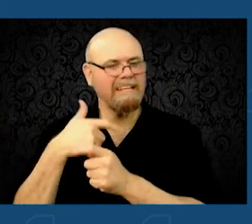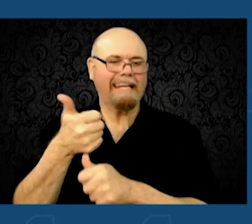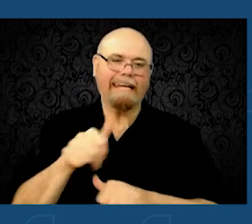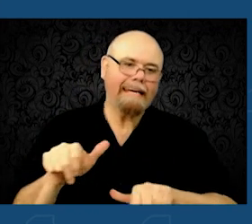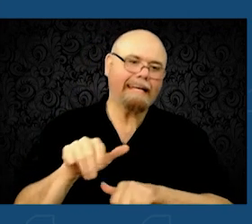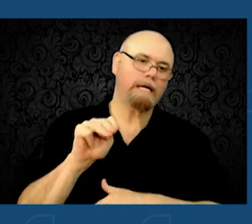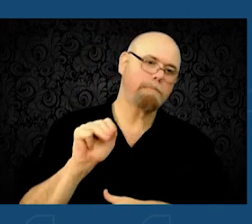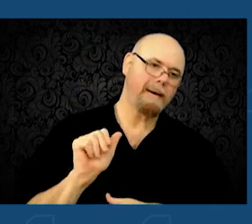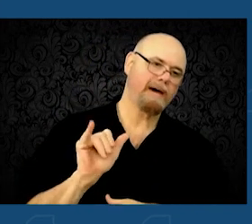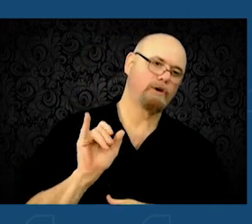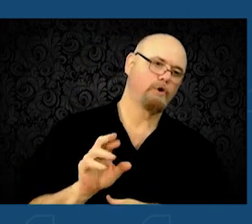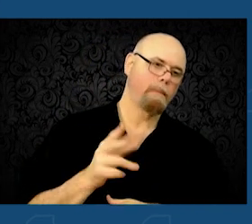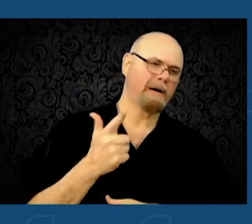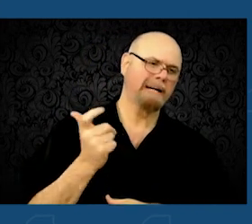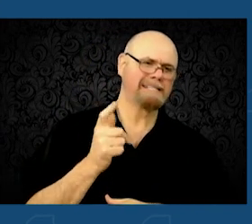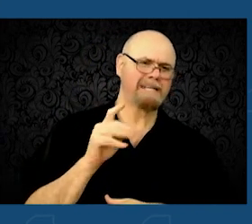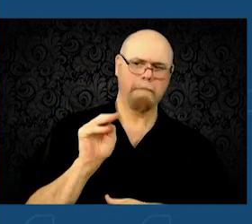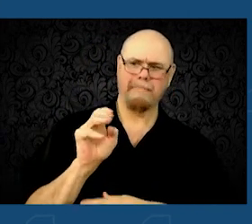is difficult.